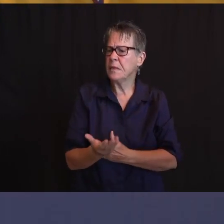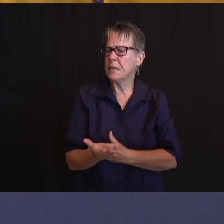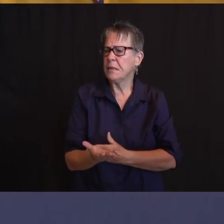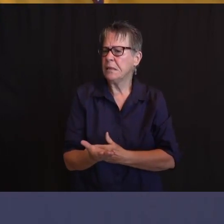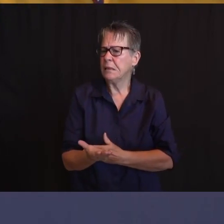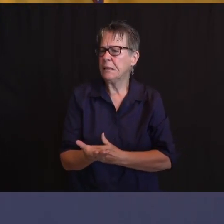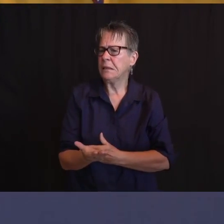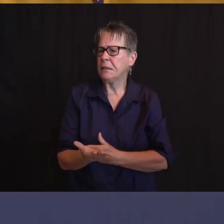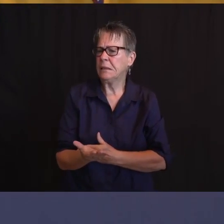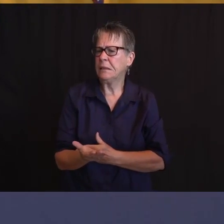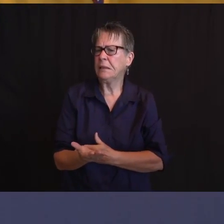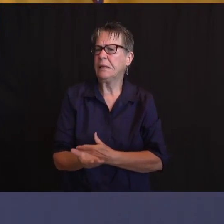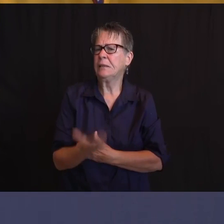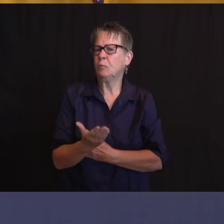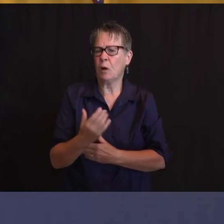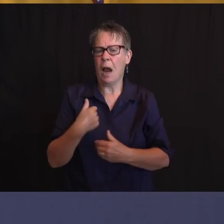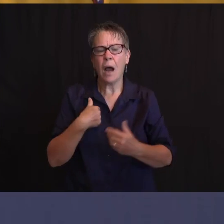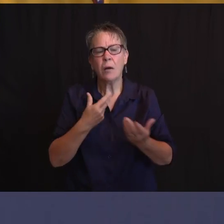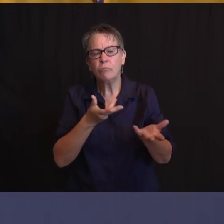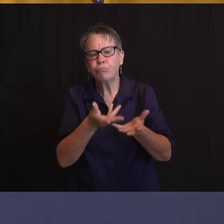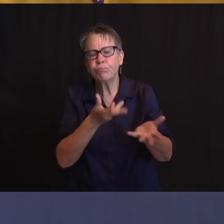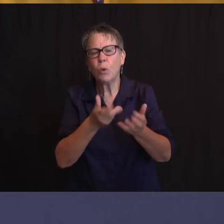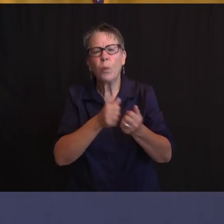Our sympathies are with the entire industry,